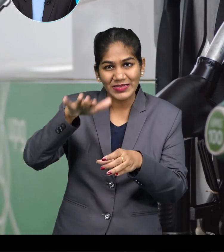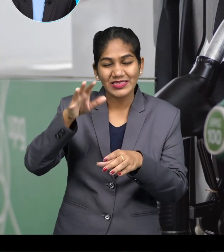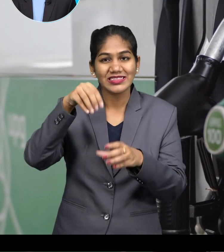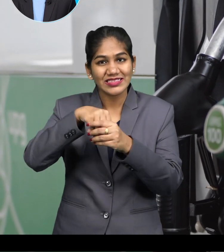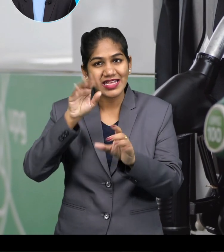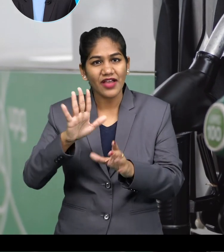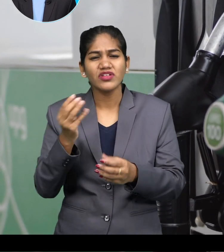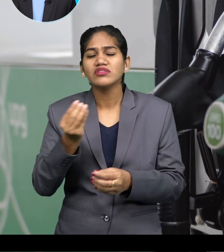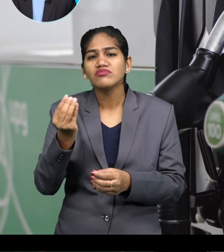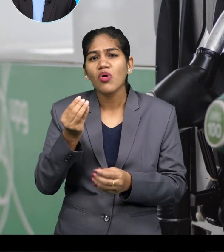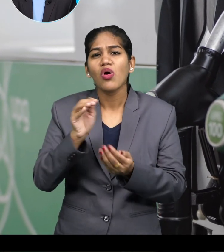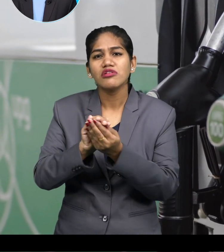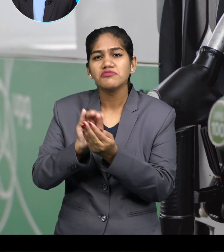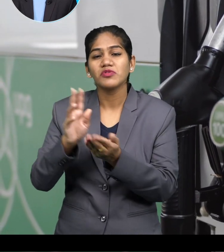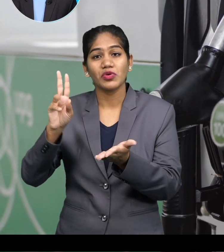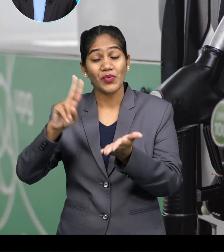sulfur.